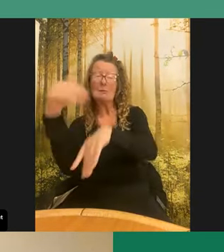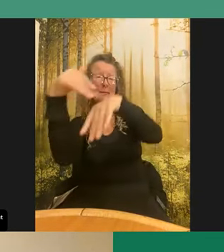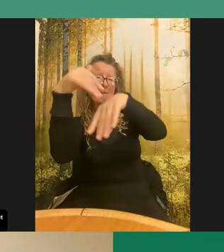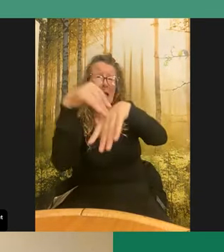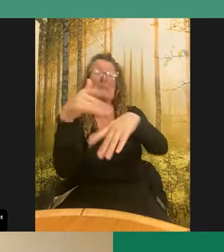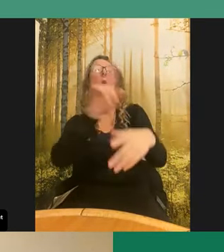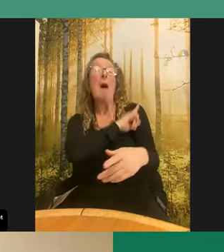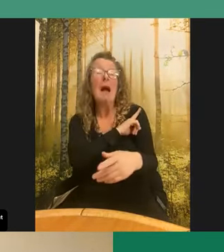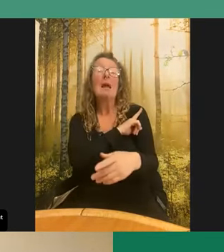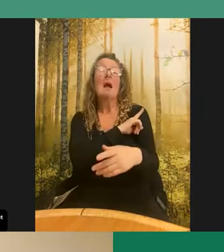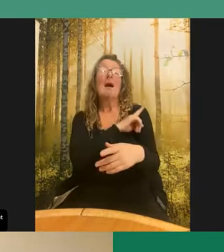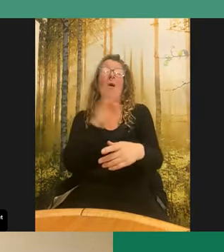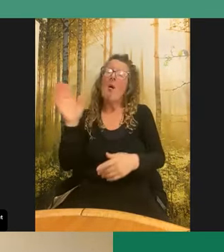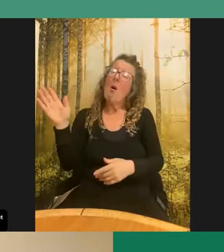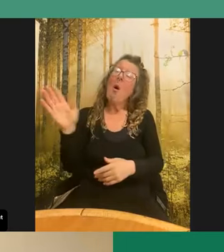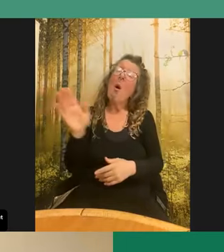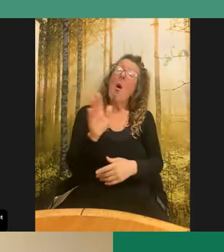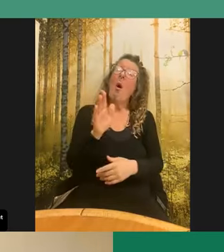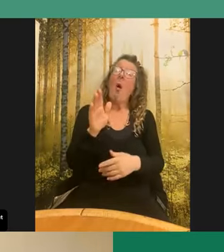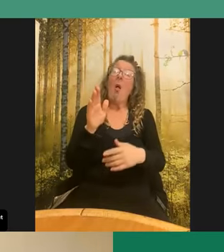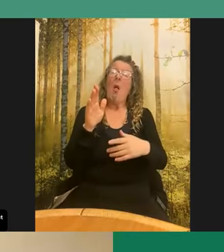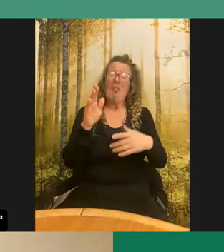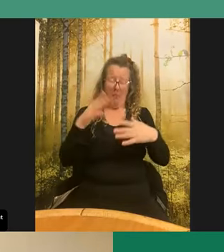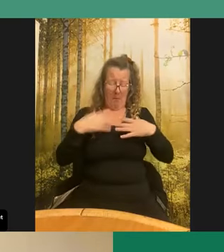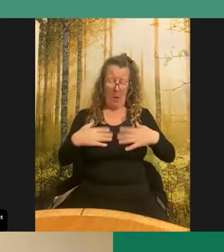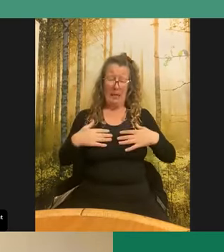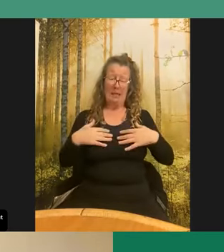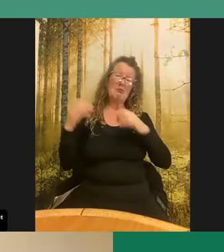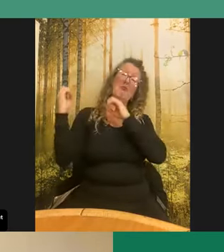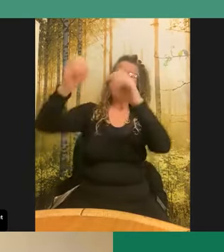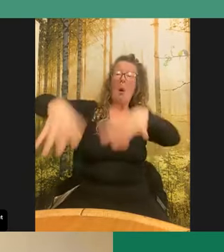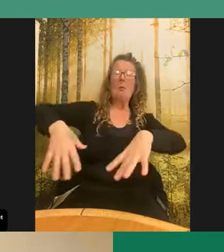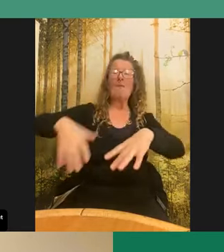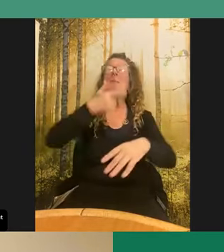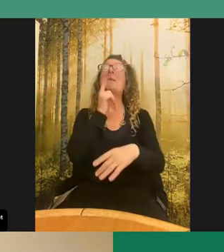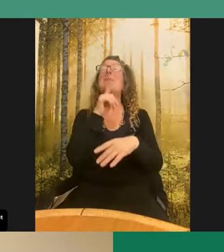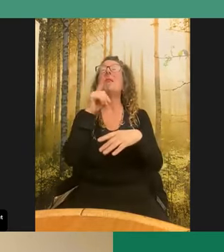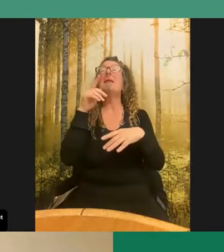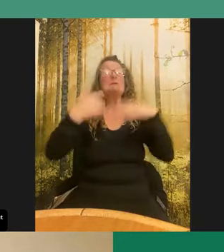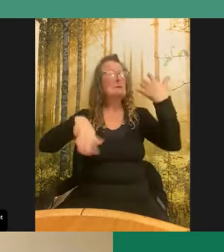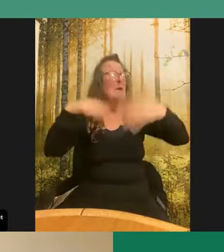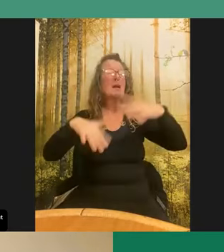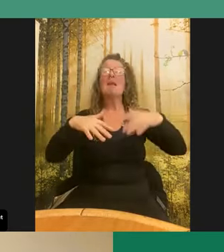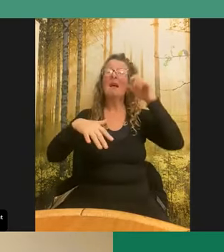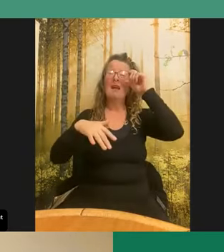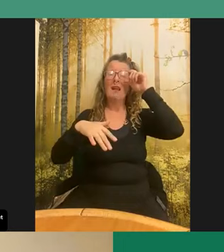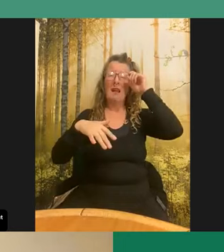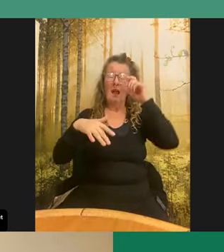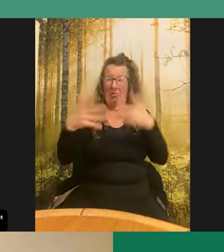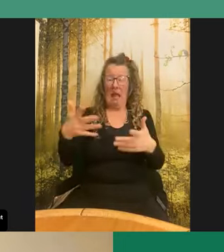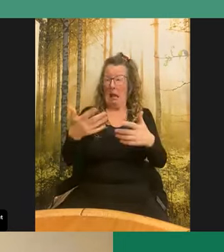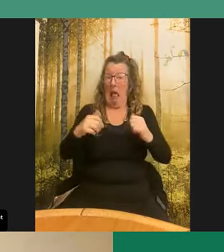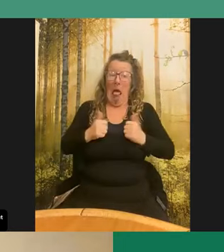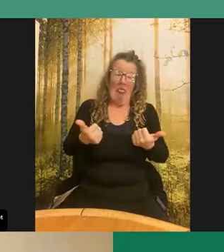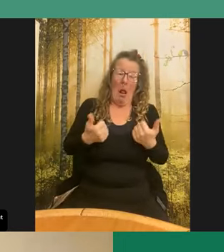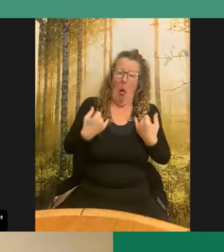because of all the bodies that were the people that were in the water, and those people were thrown in the water whether they were healthy or whether